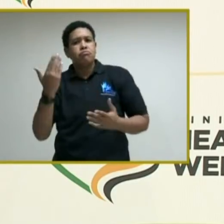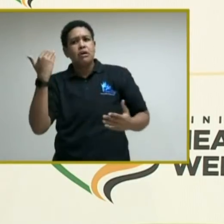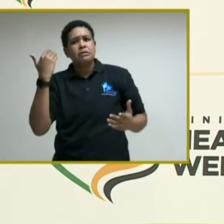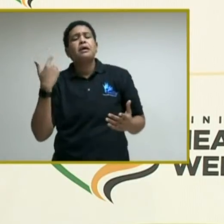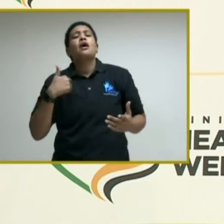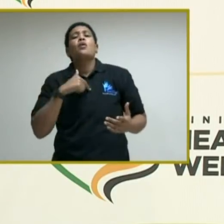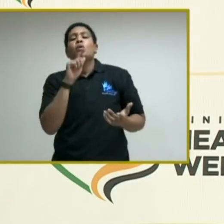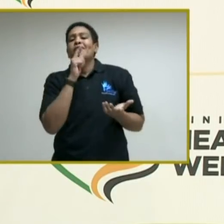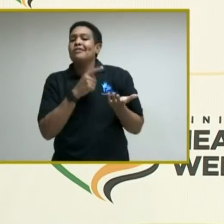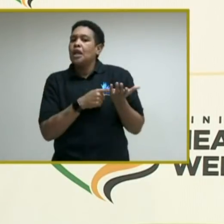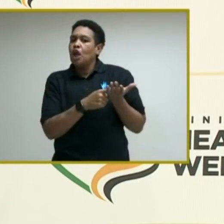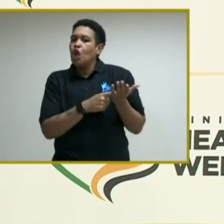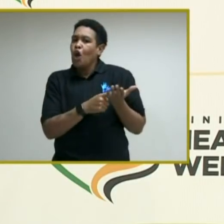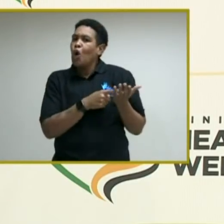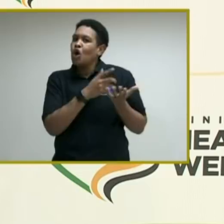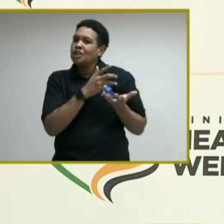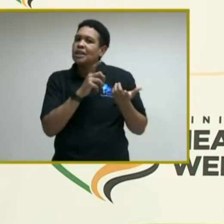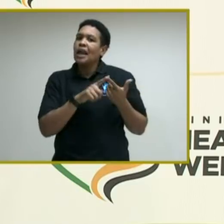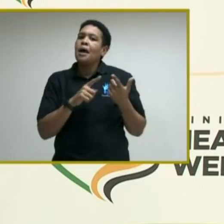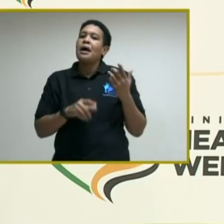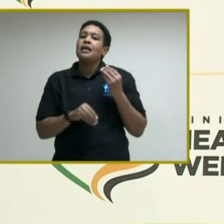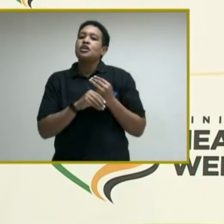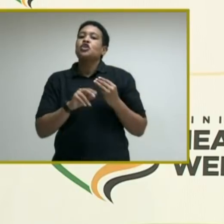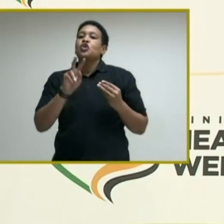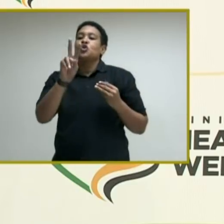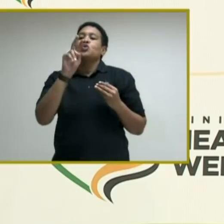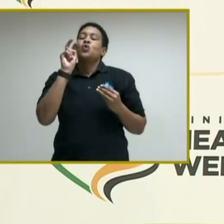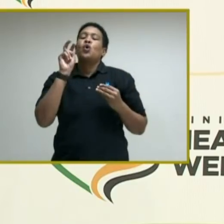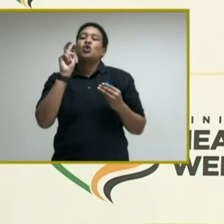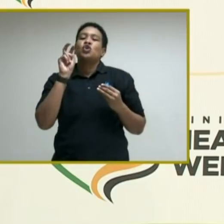have negotiated an additional